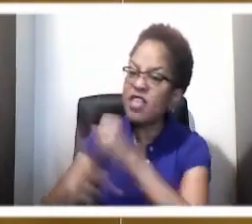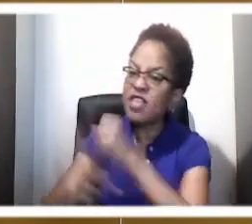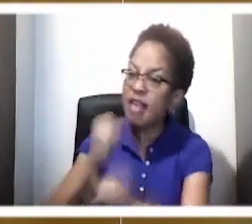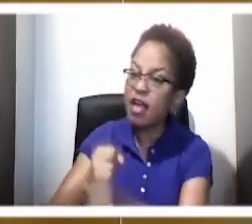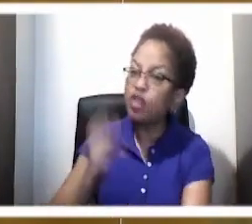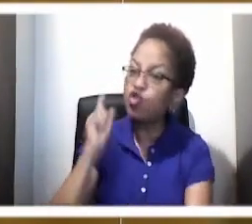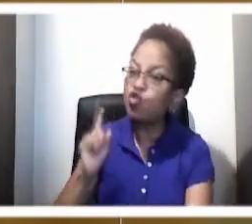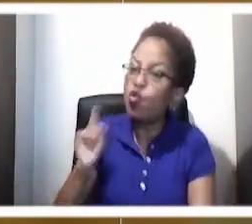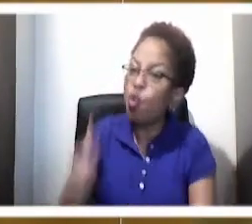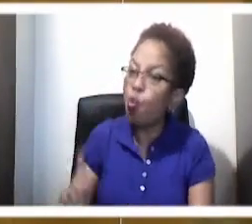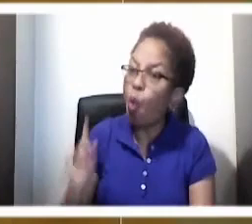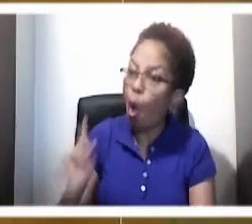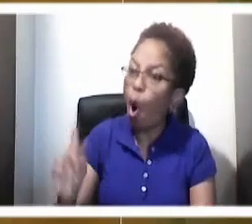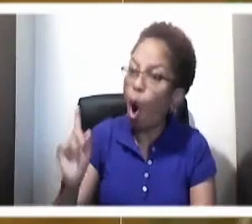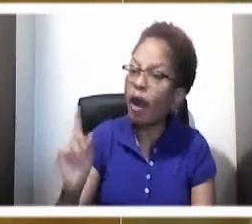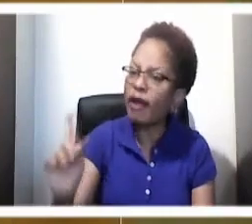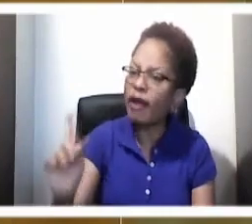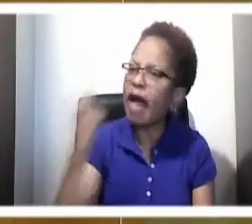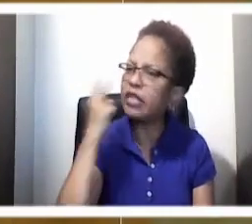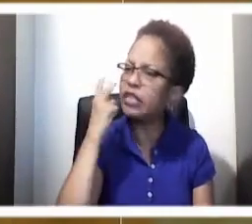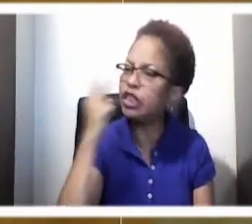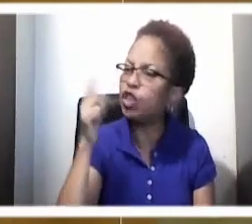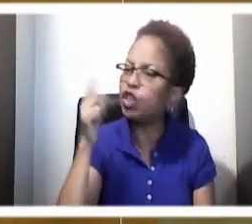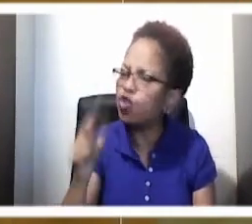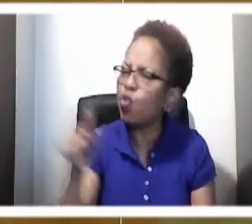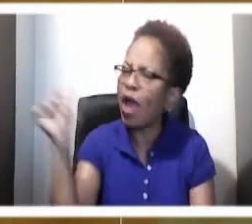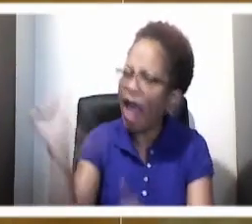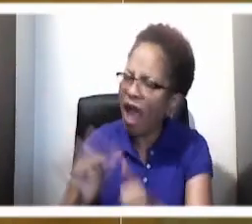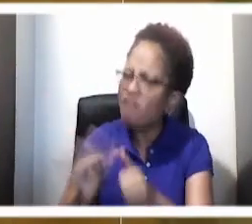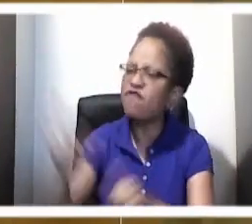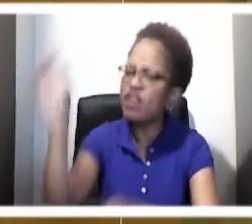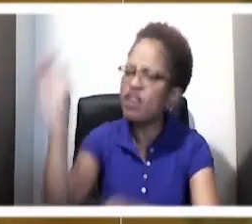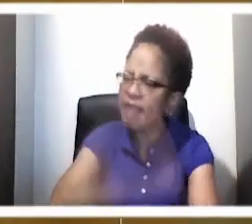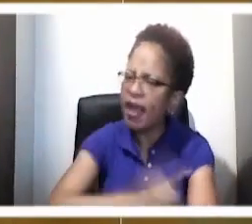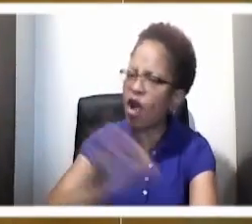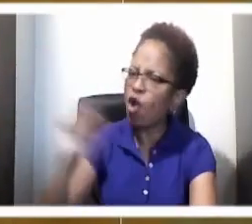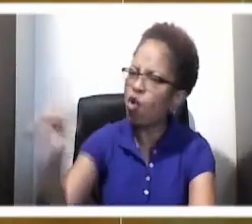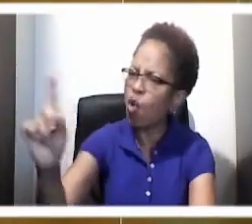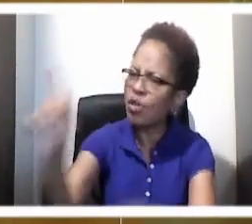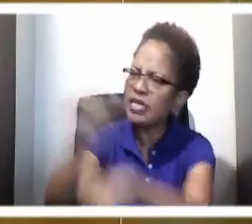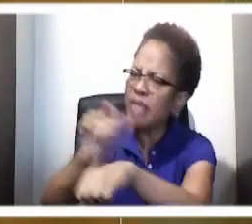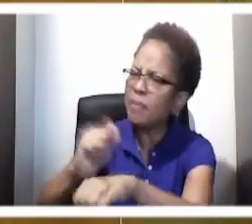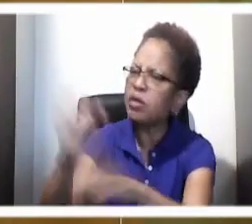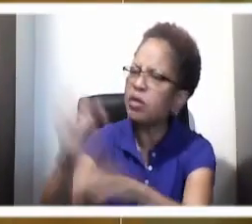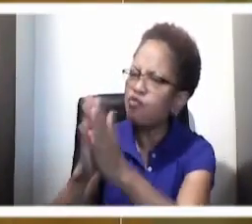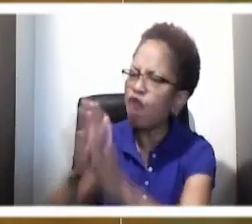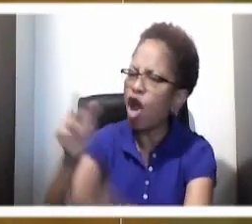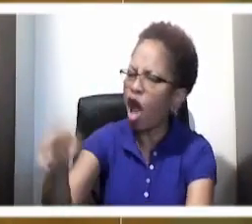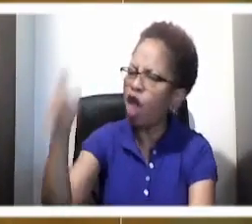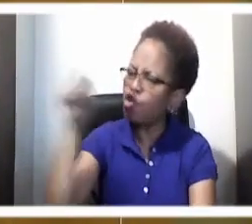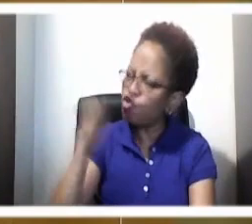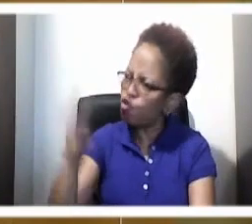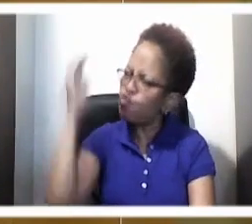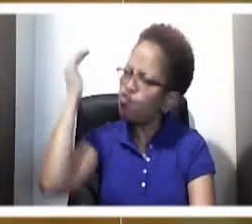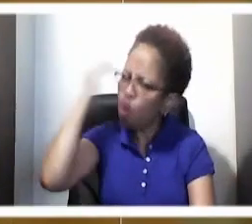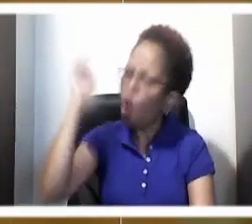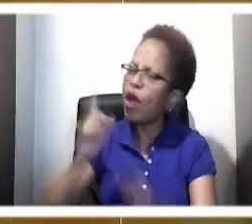crossed this square to go to the temple to pray. You know very well where you are